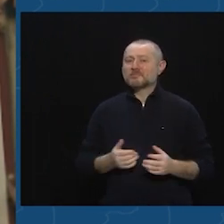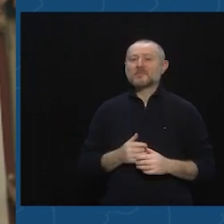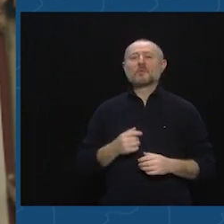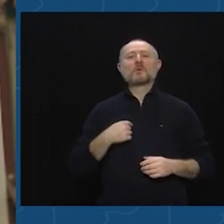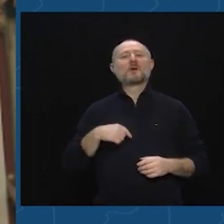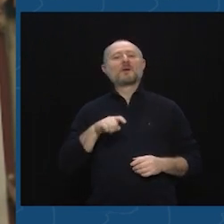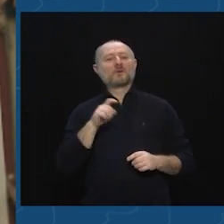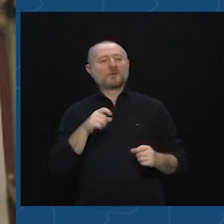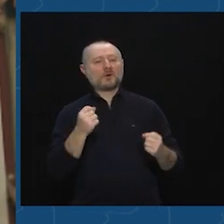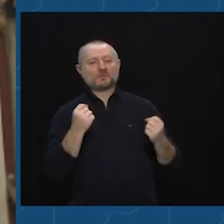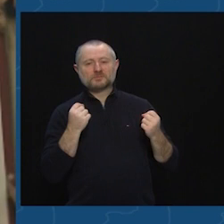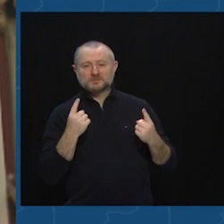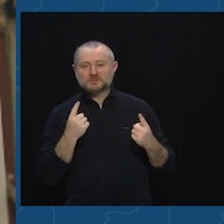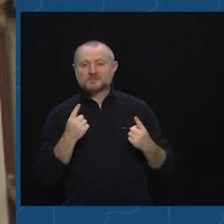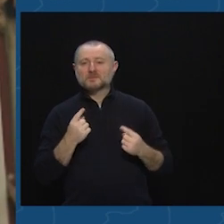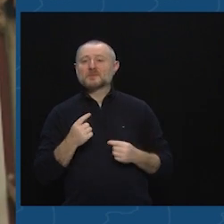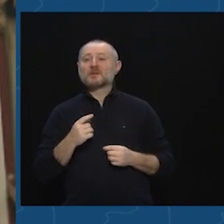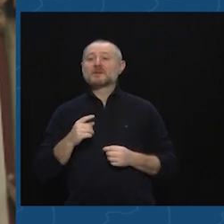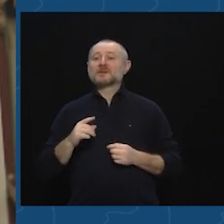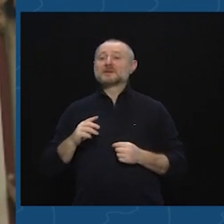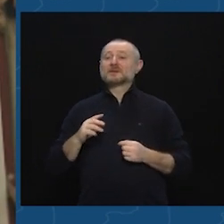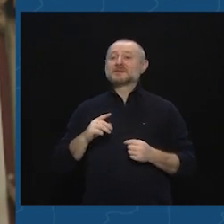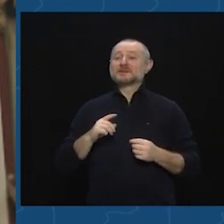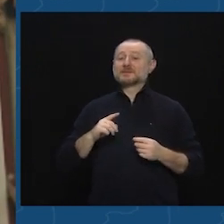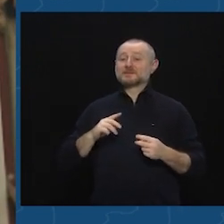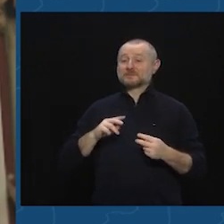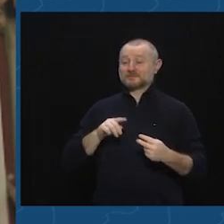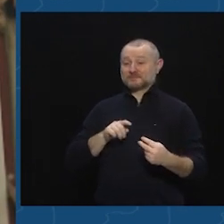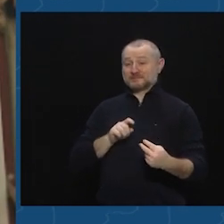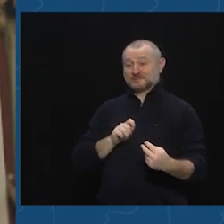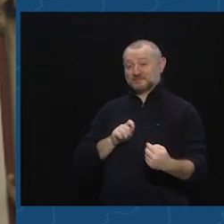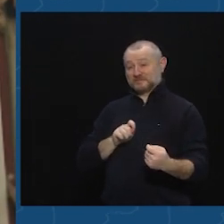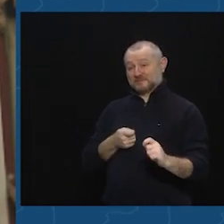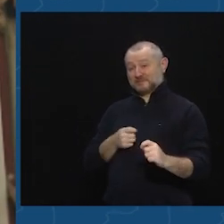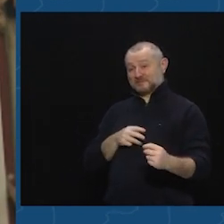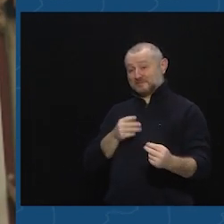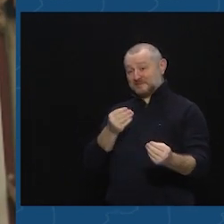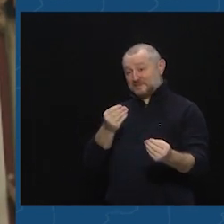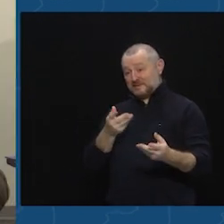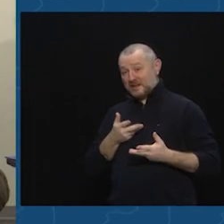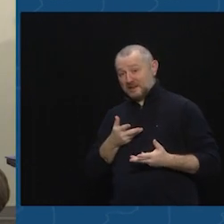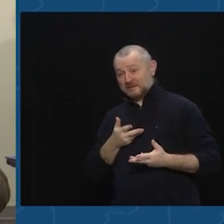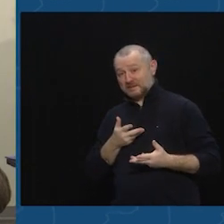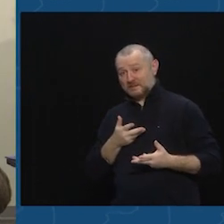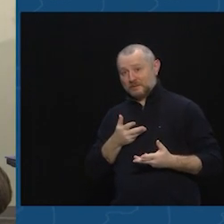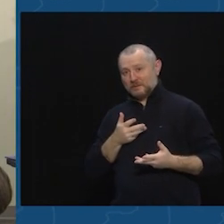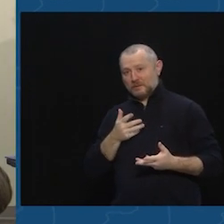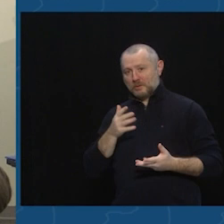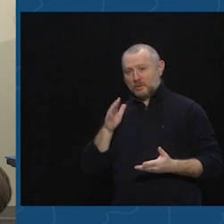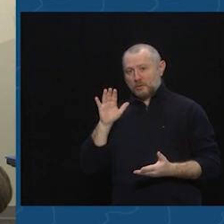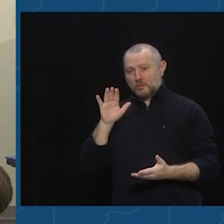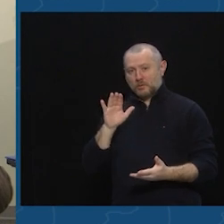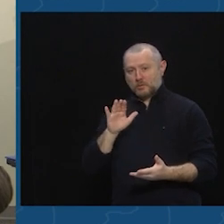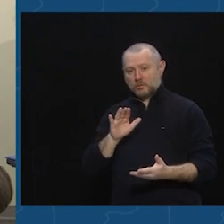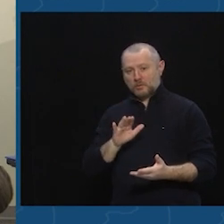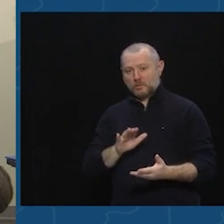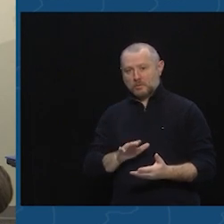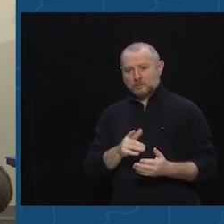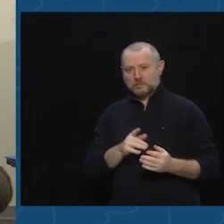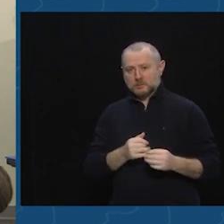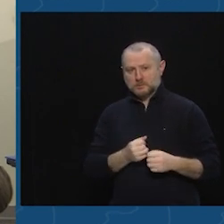DNA data has prevented gun cases from moving forward. And we need to understand that far too